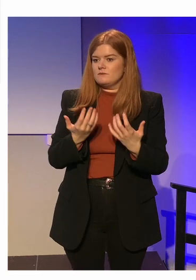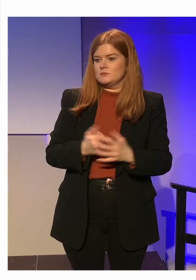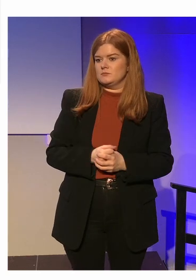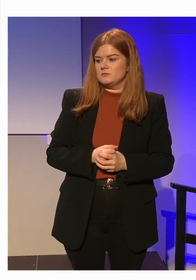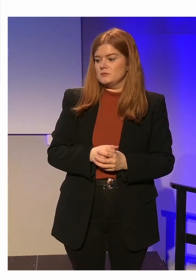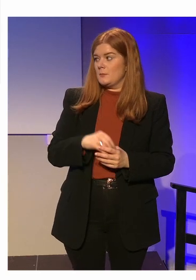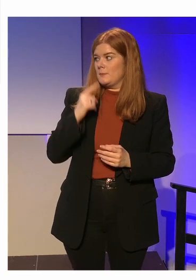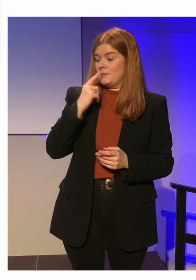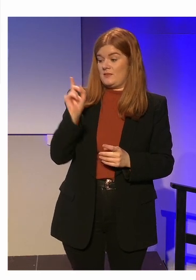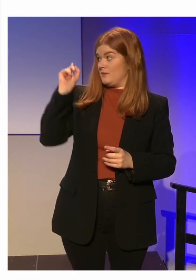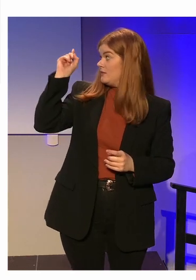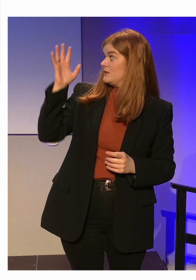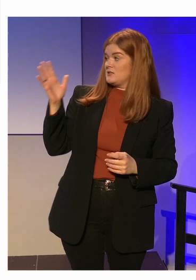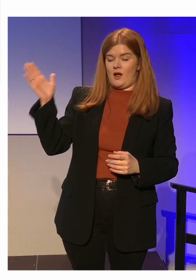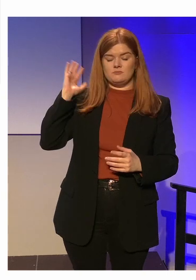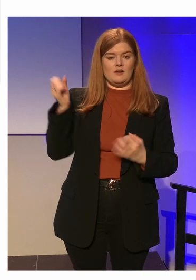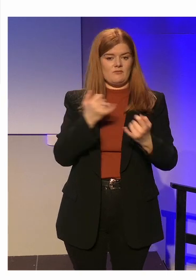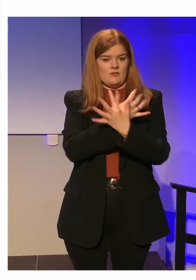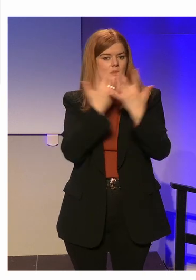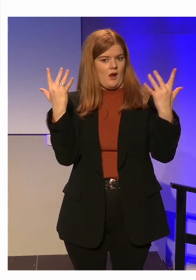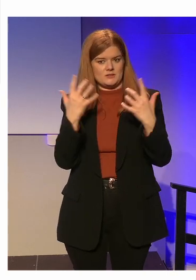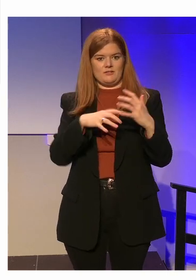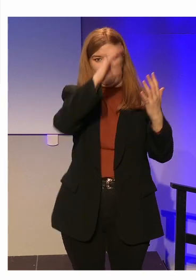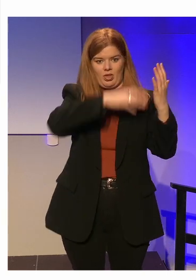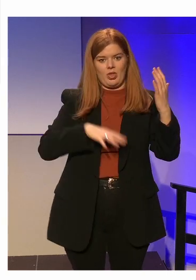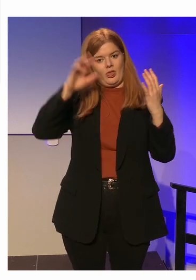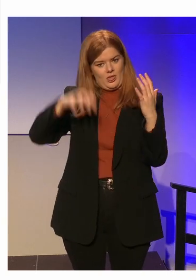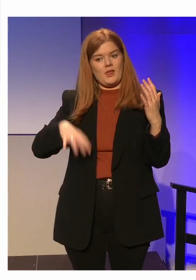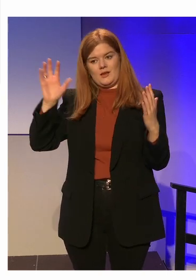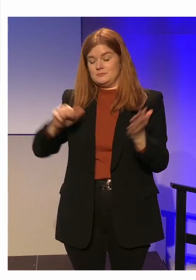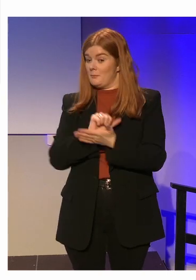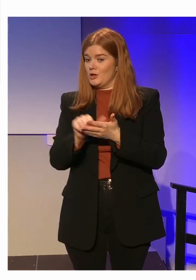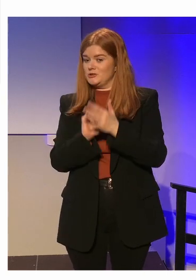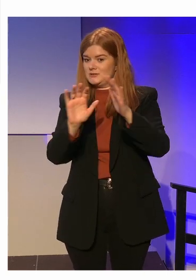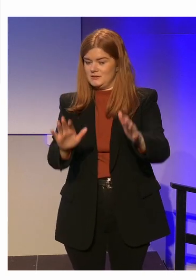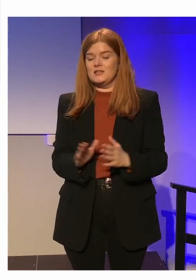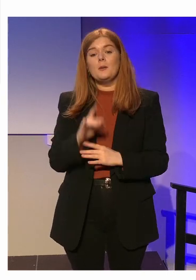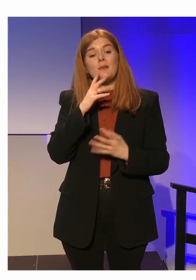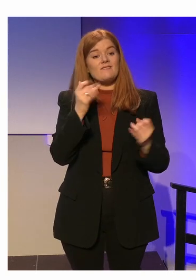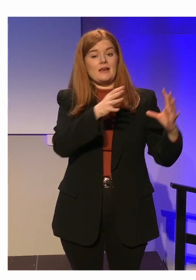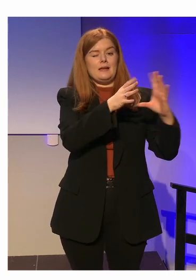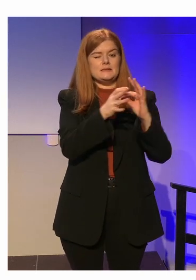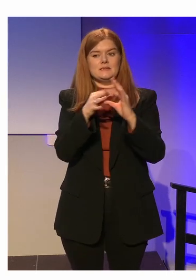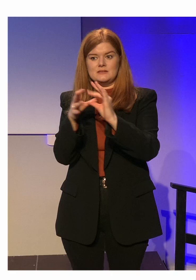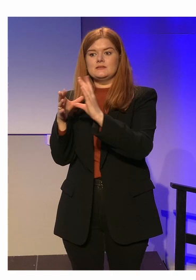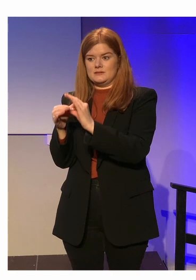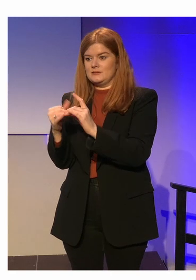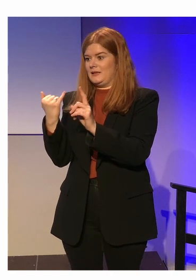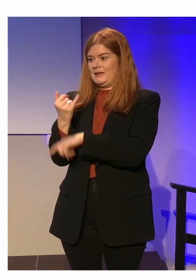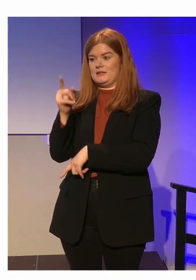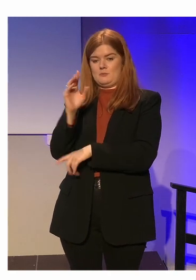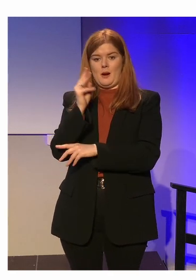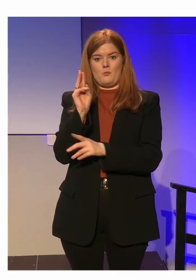so this slide has lots and lots of text on it. I'm sorry for that, but there are links in the